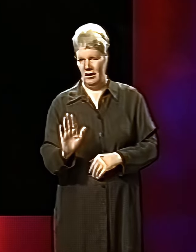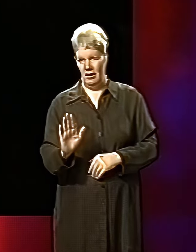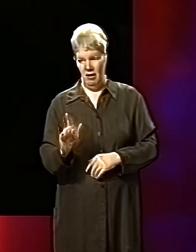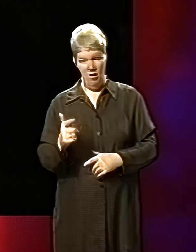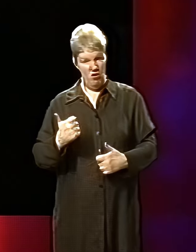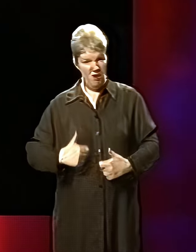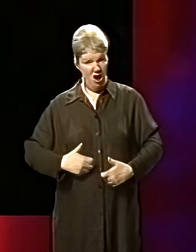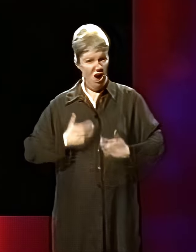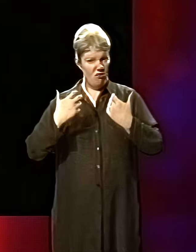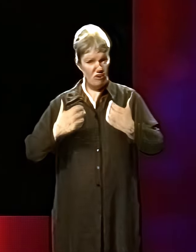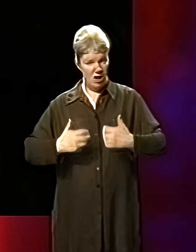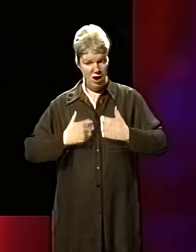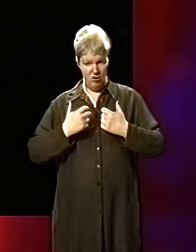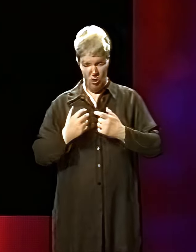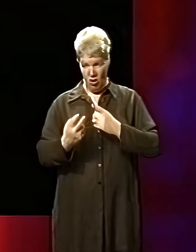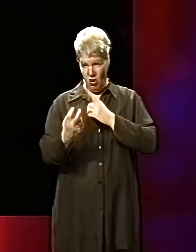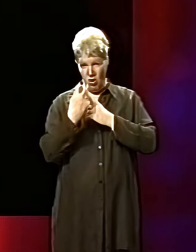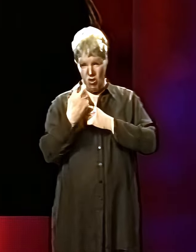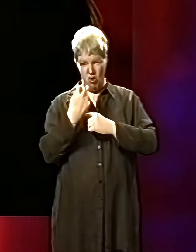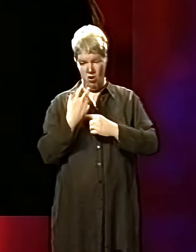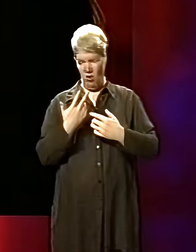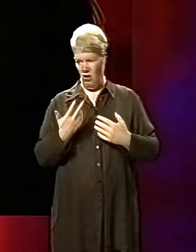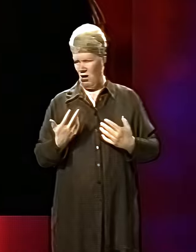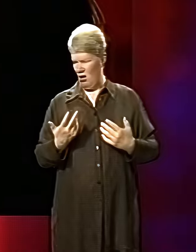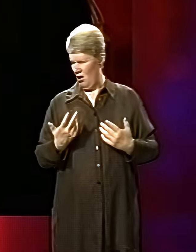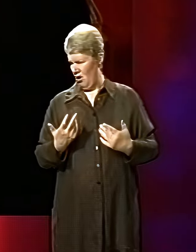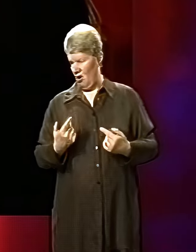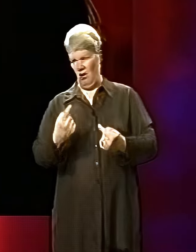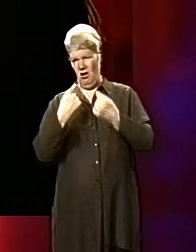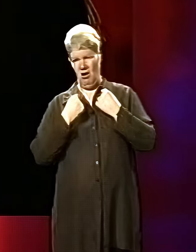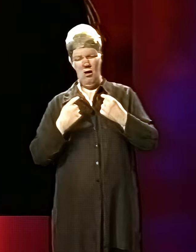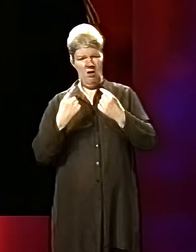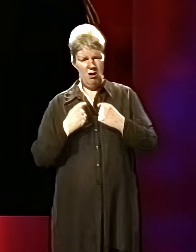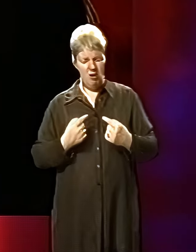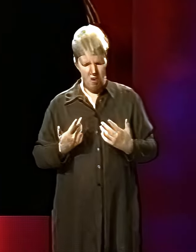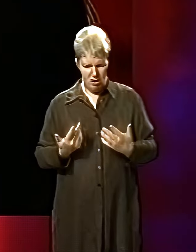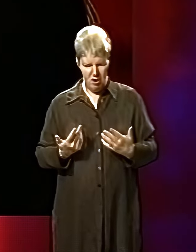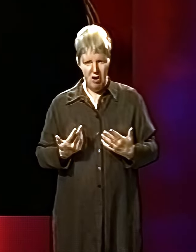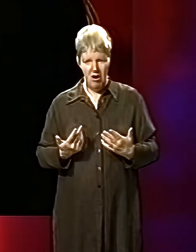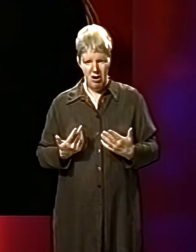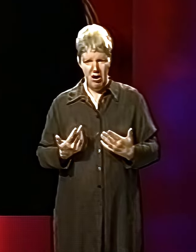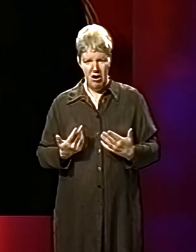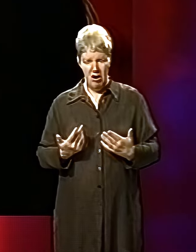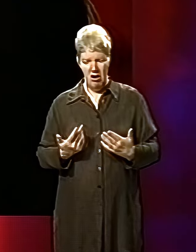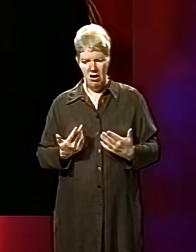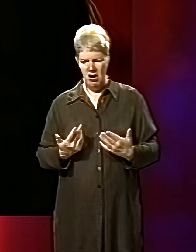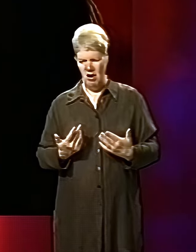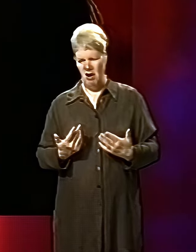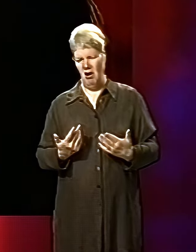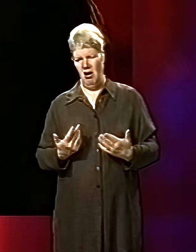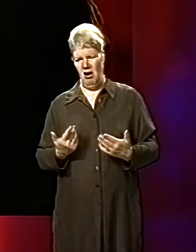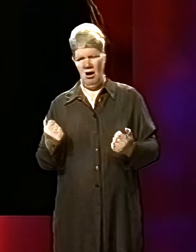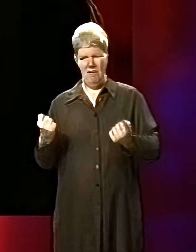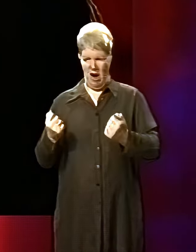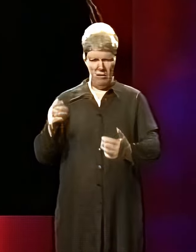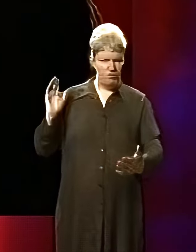really angry as he was talking, he was raising his voice, and as that he smacked his hand against his van.